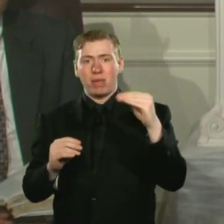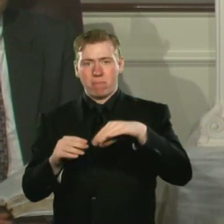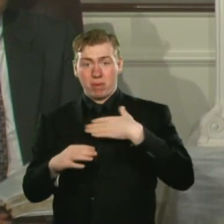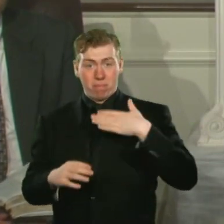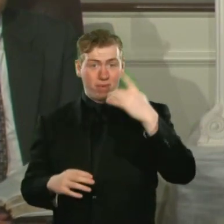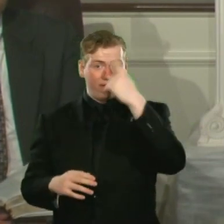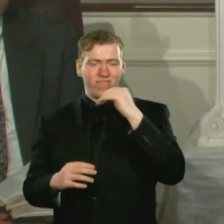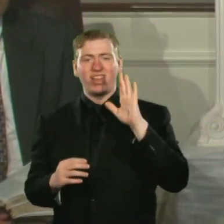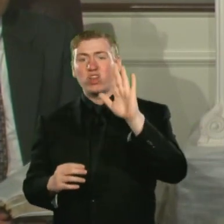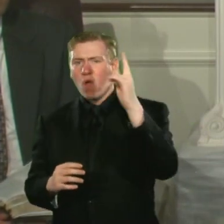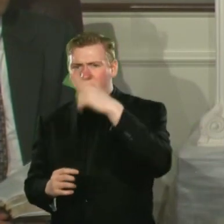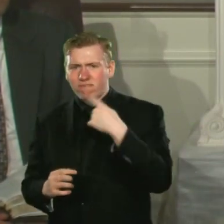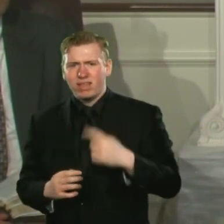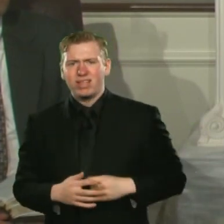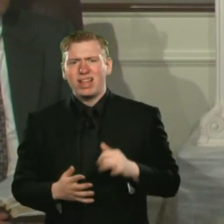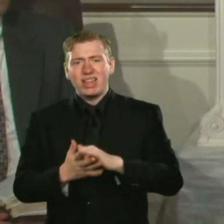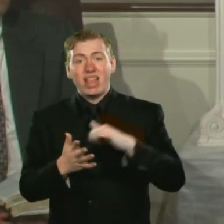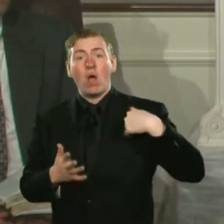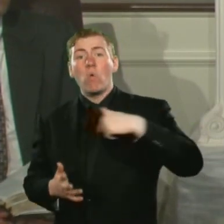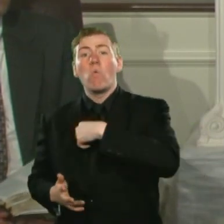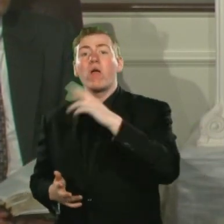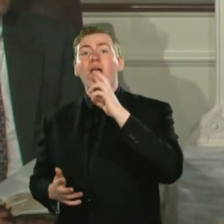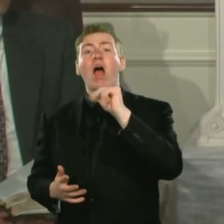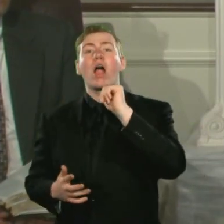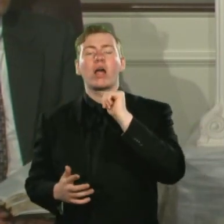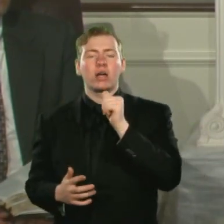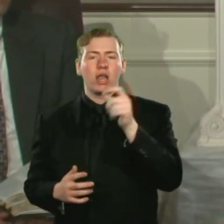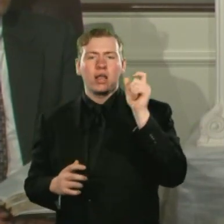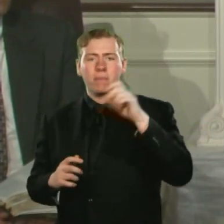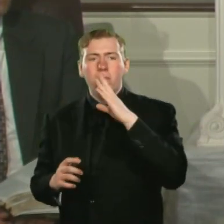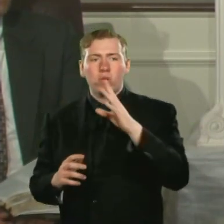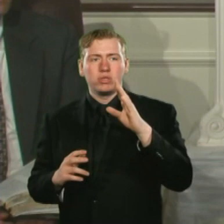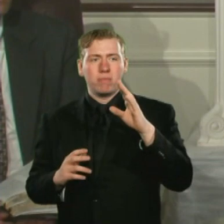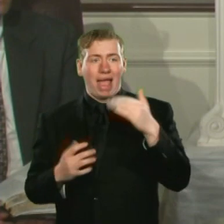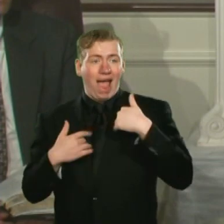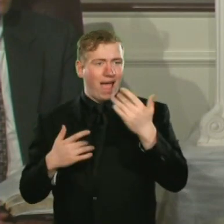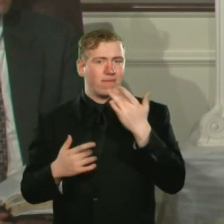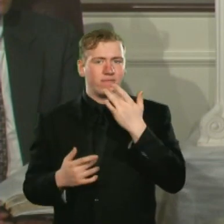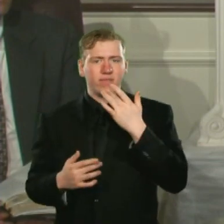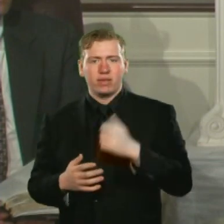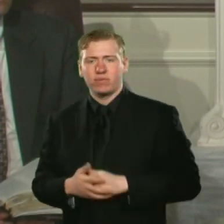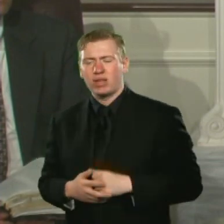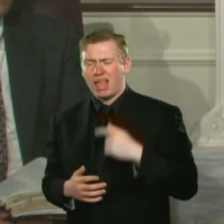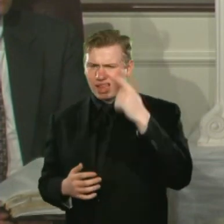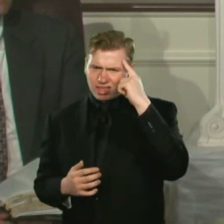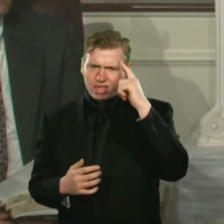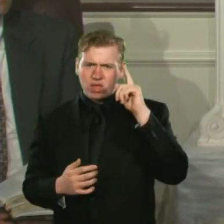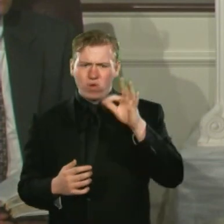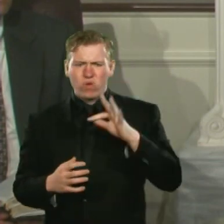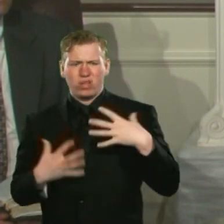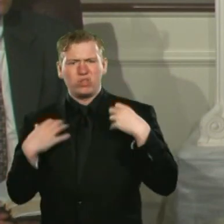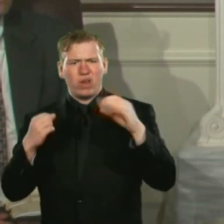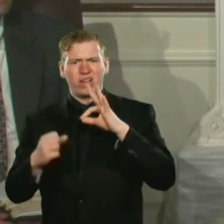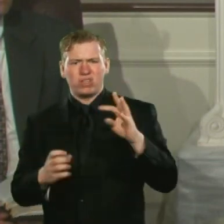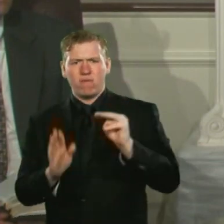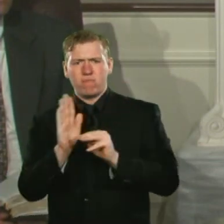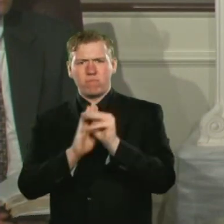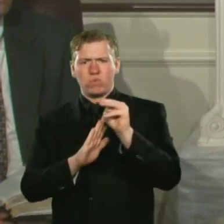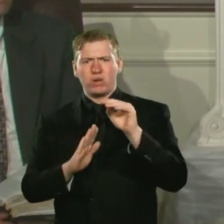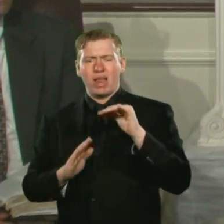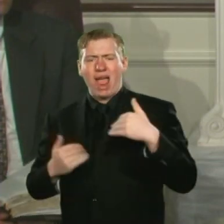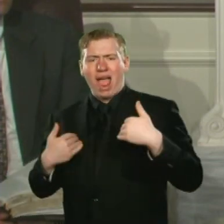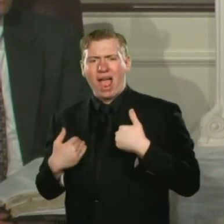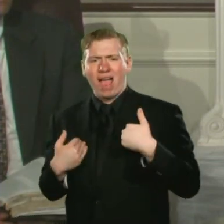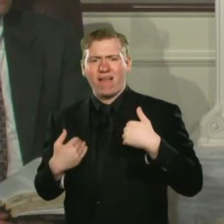your face, that we are not supposed to be a respecter of persons. I think one of the strengths of maturity is learning